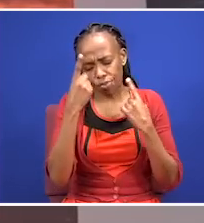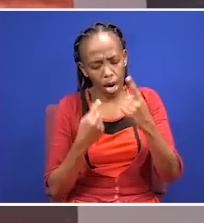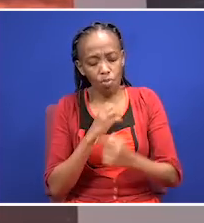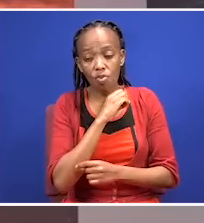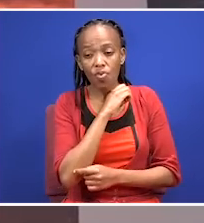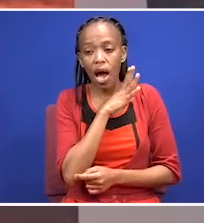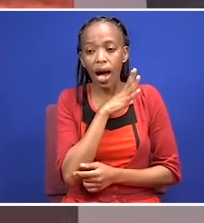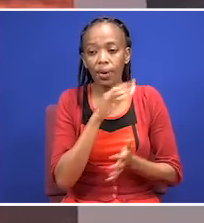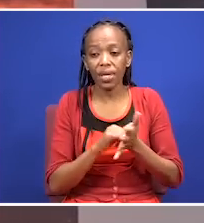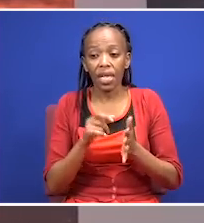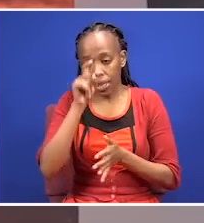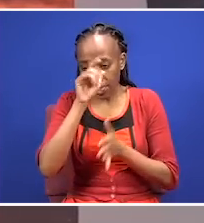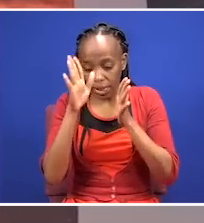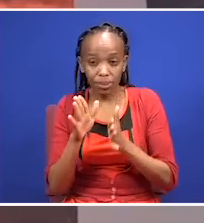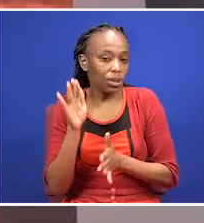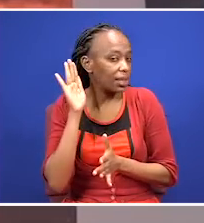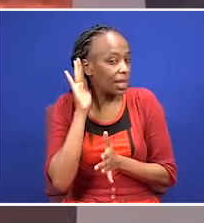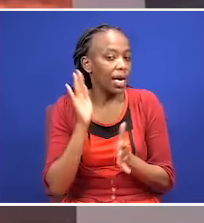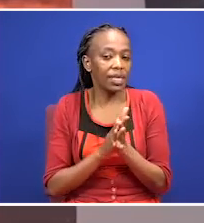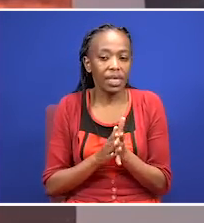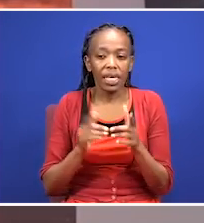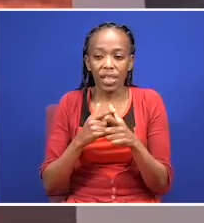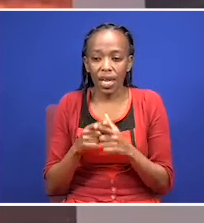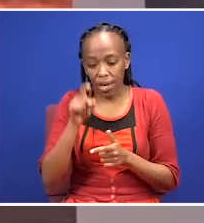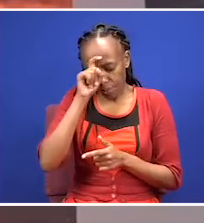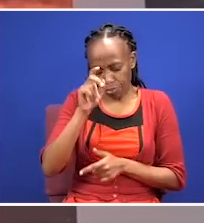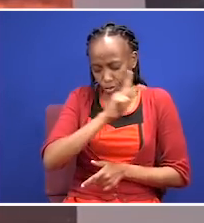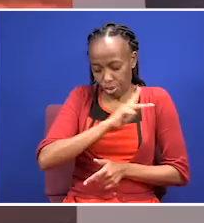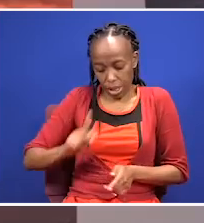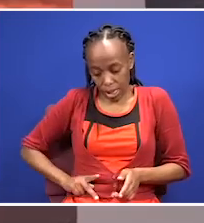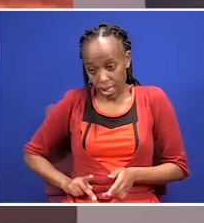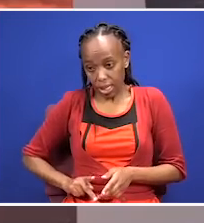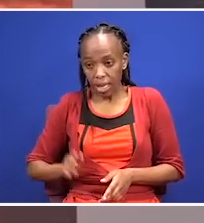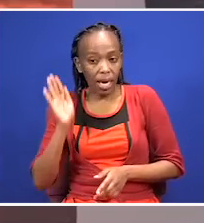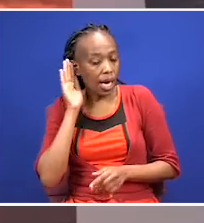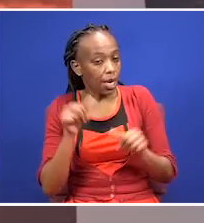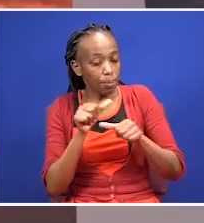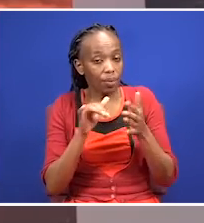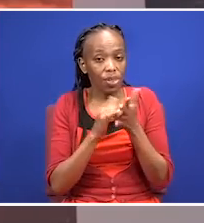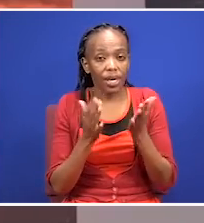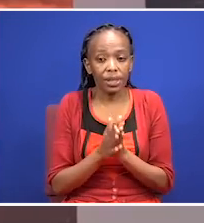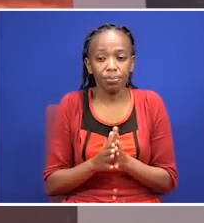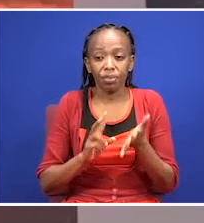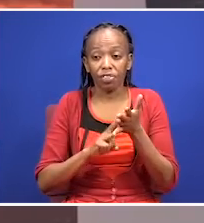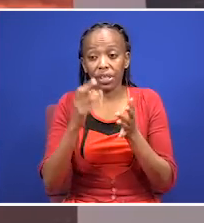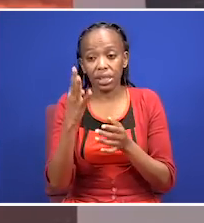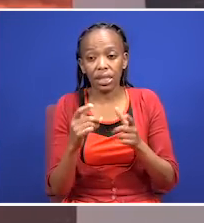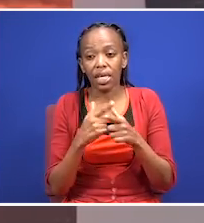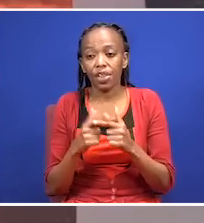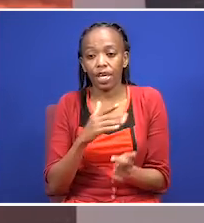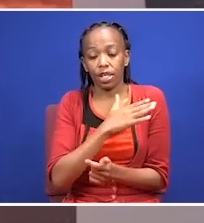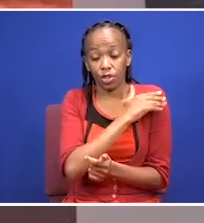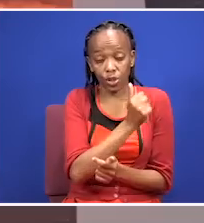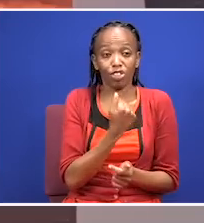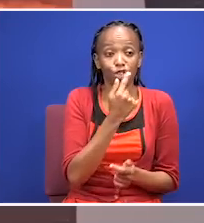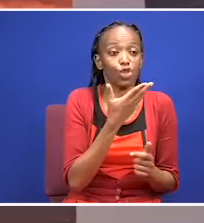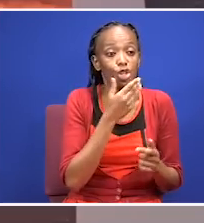aloud so that the egyptians had it and the household of pharaoh had it verse 3 and joseph said